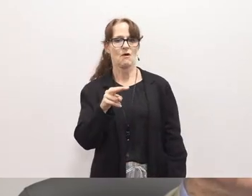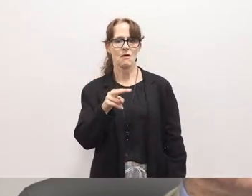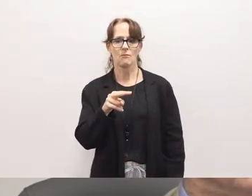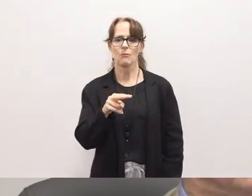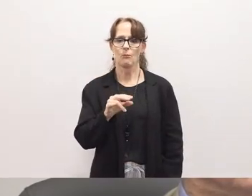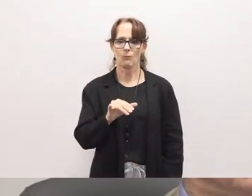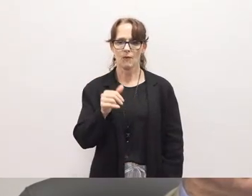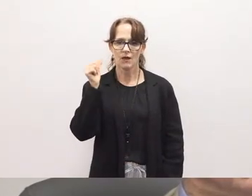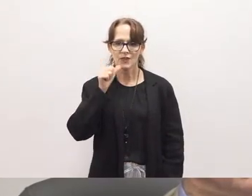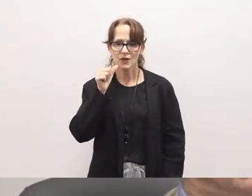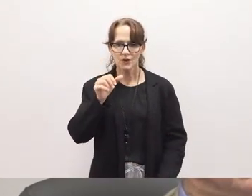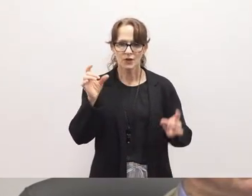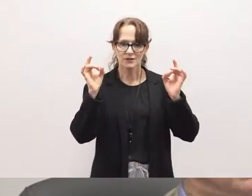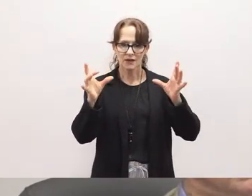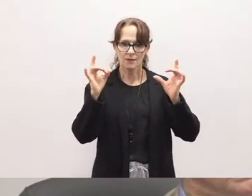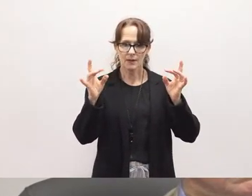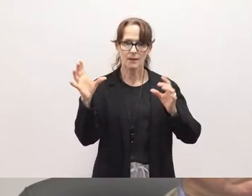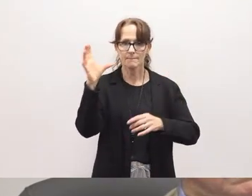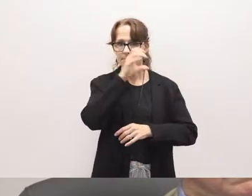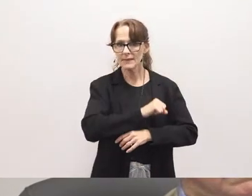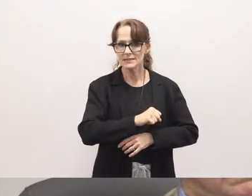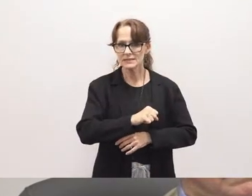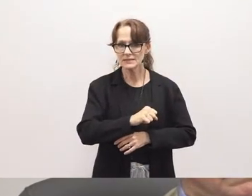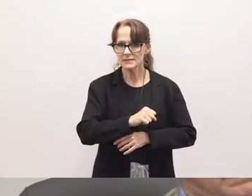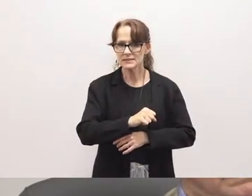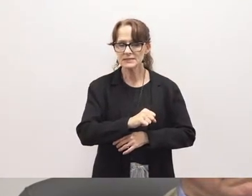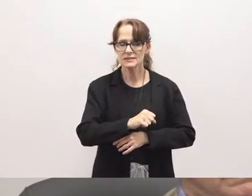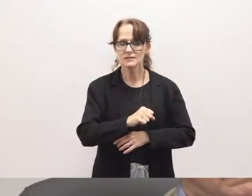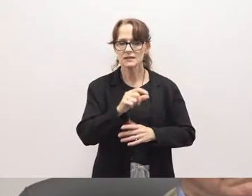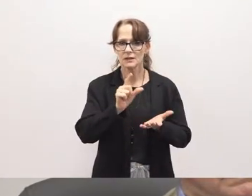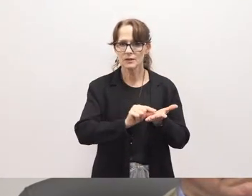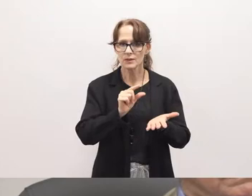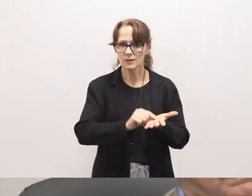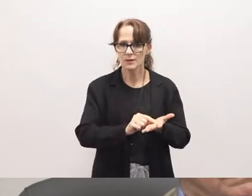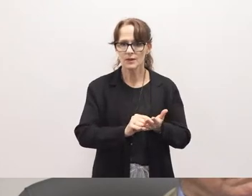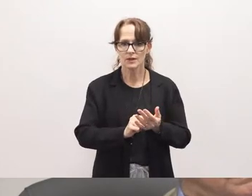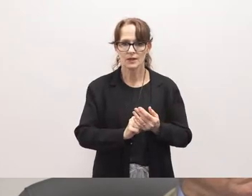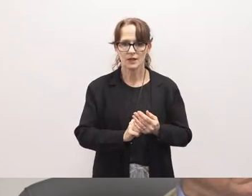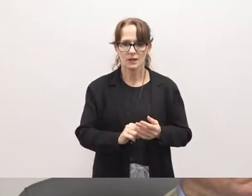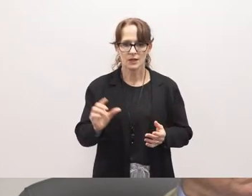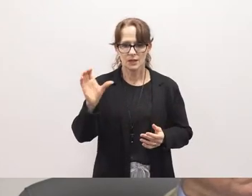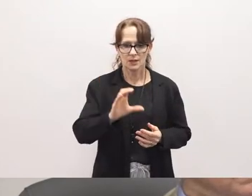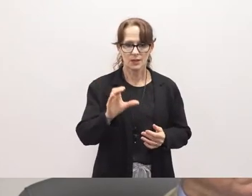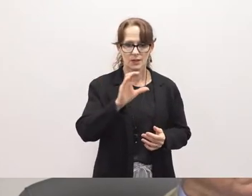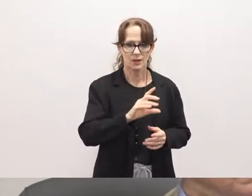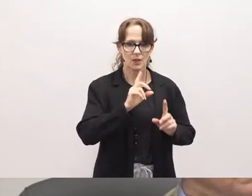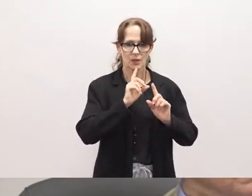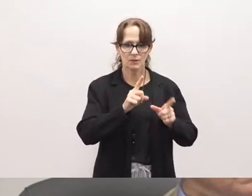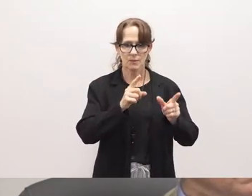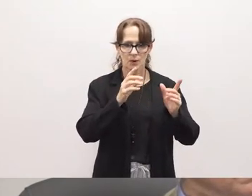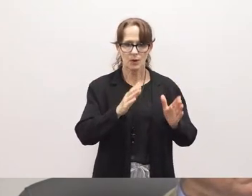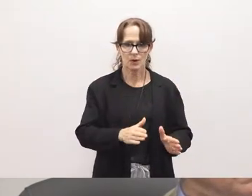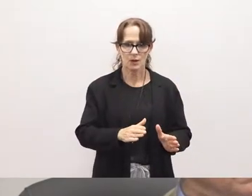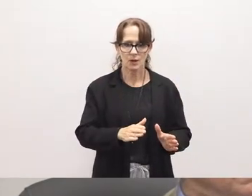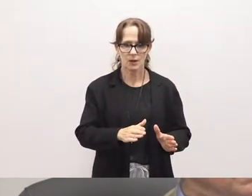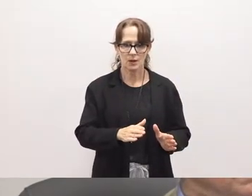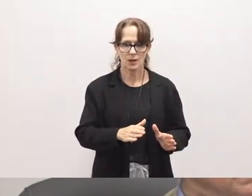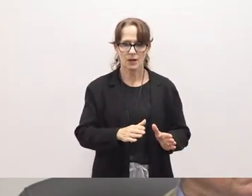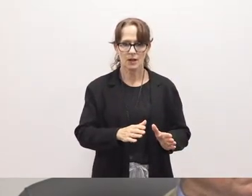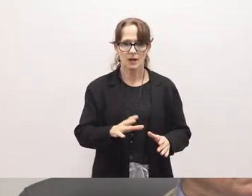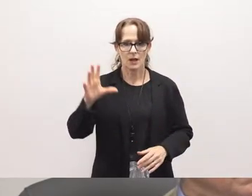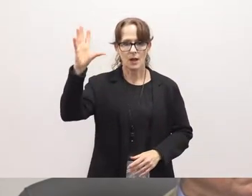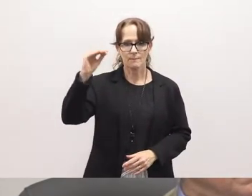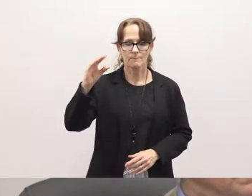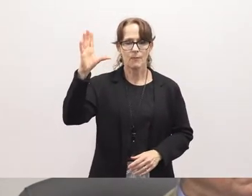the girls volleyball was not being covered, and so you scouted the reporter at a